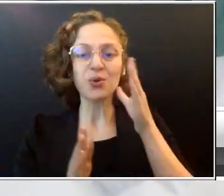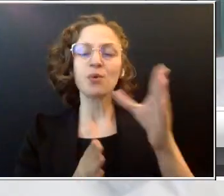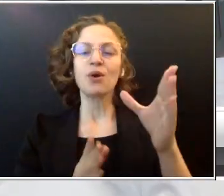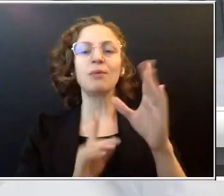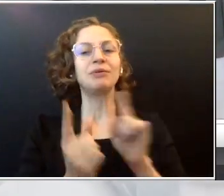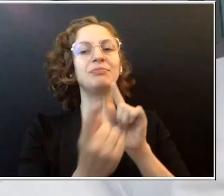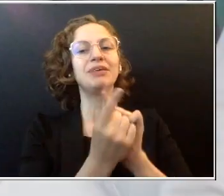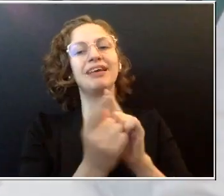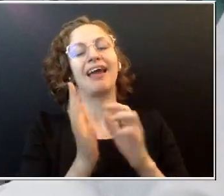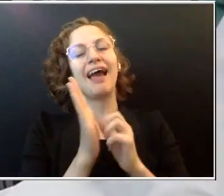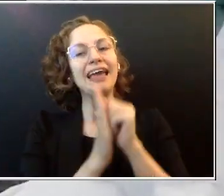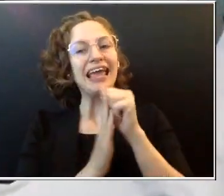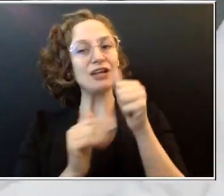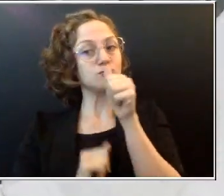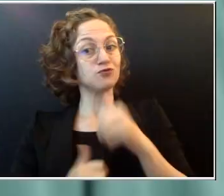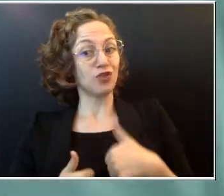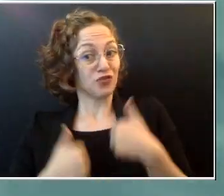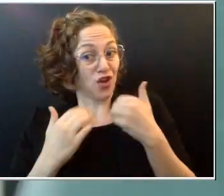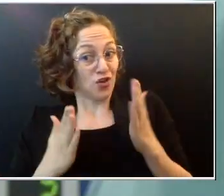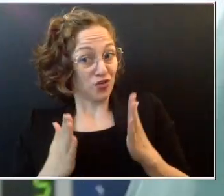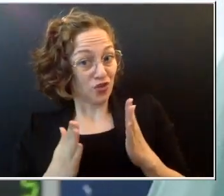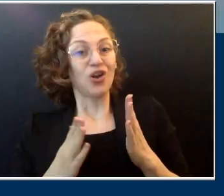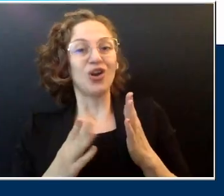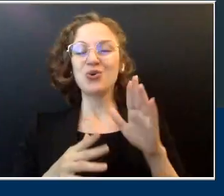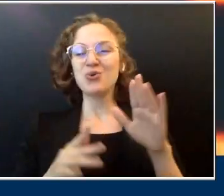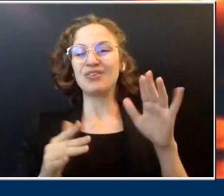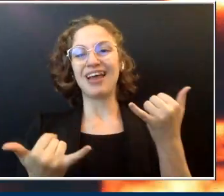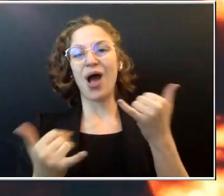now reunites with his favorite doc.